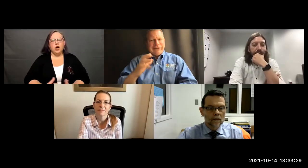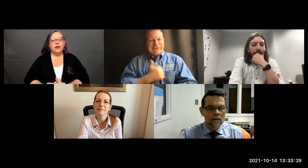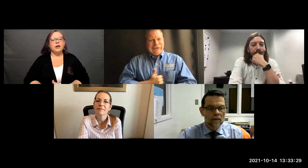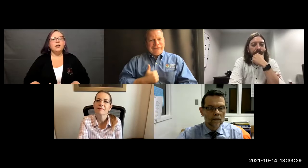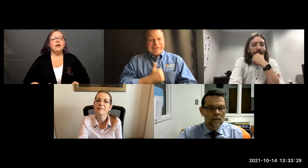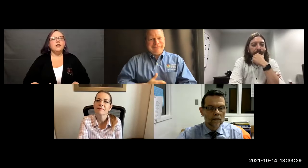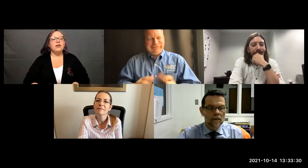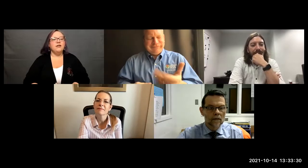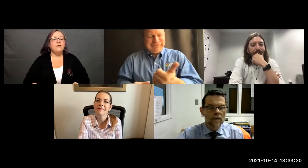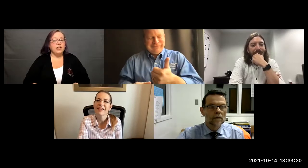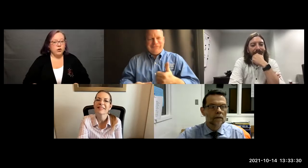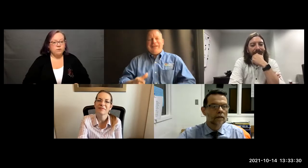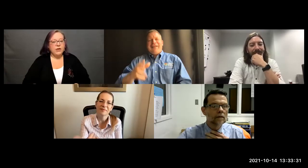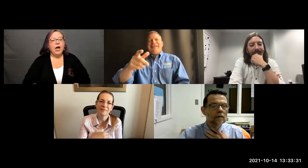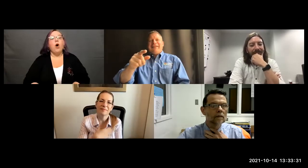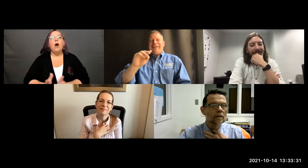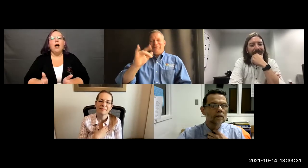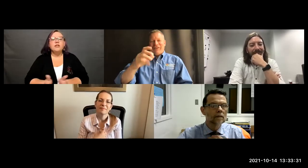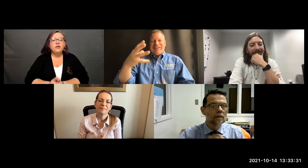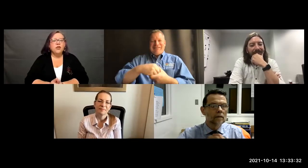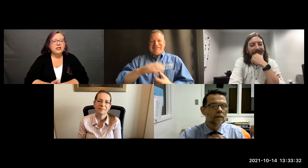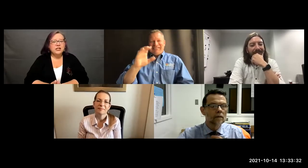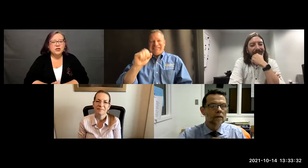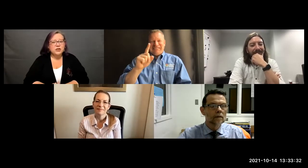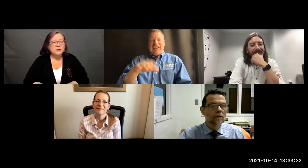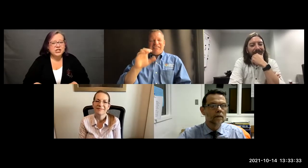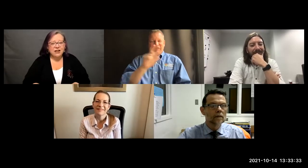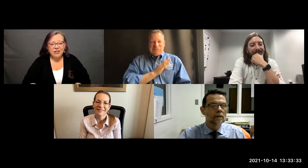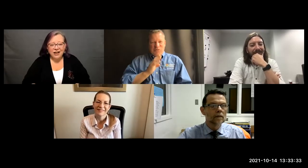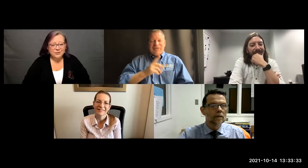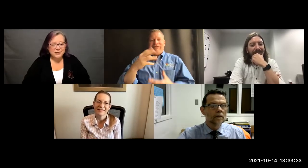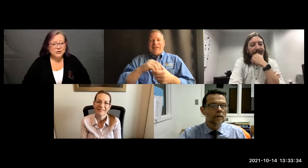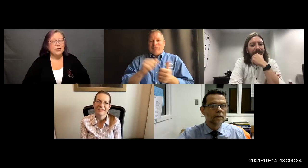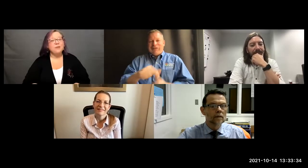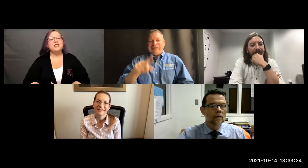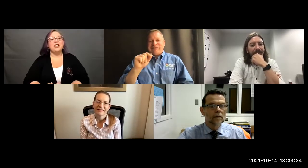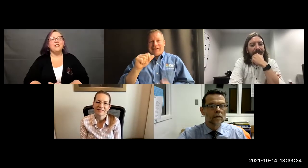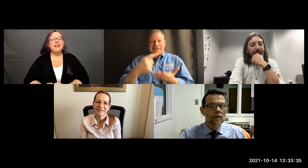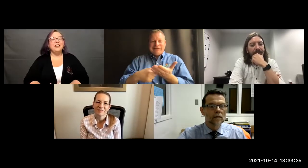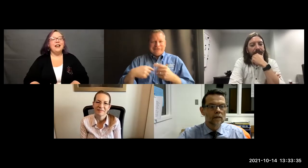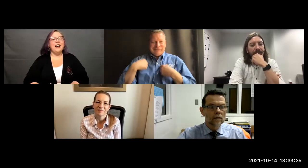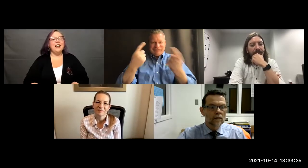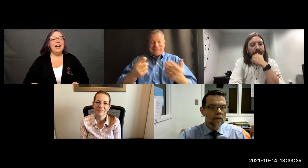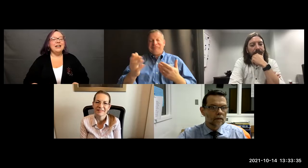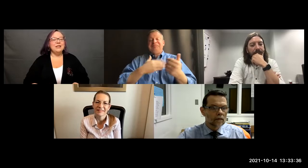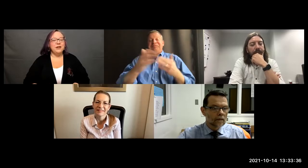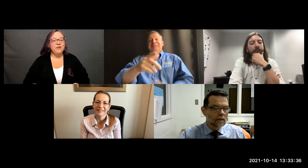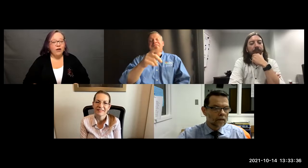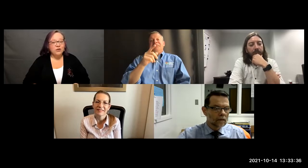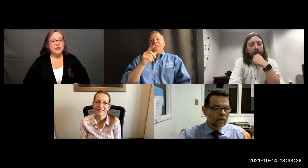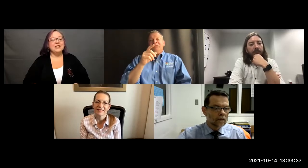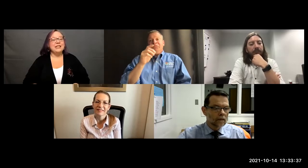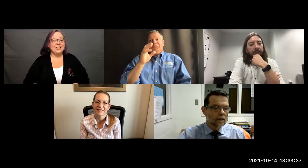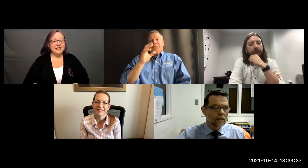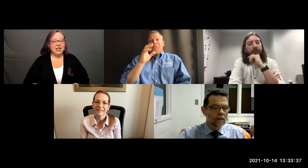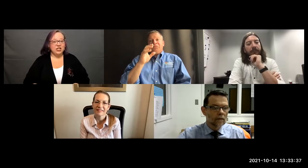turn on the video. Oh, I also forgot to introduce Michelle. I am so sorry. Michelle has been involved